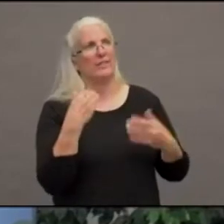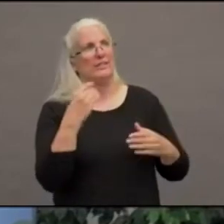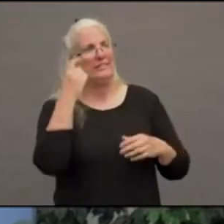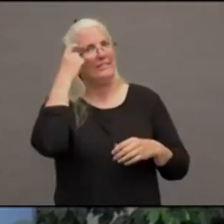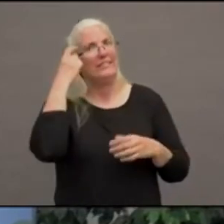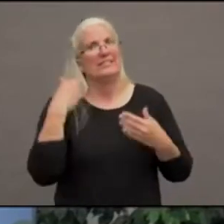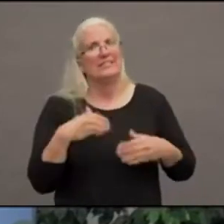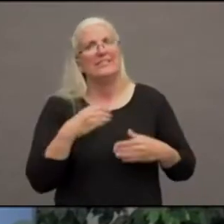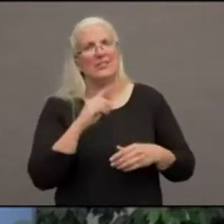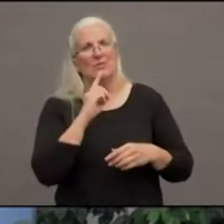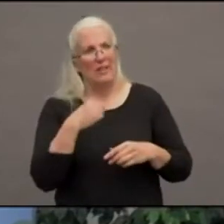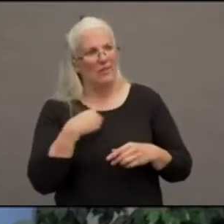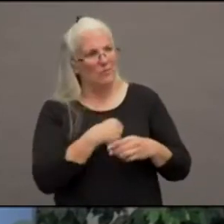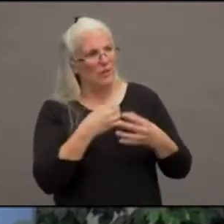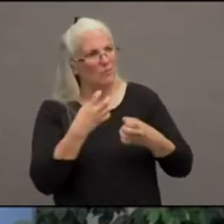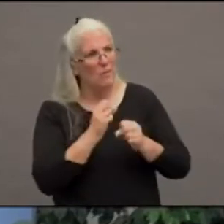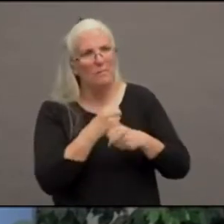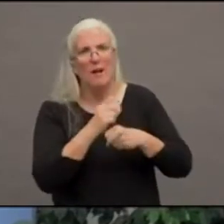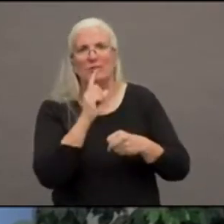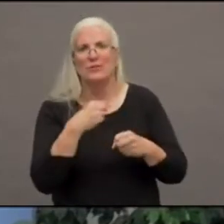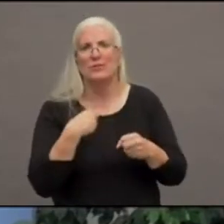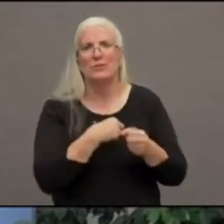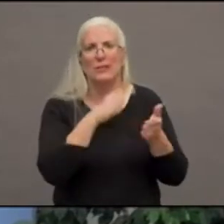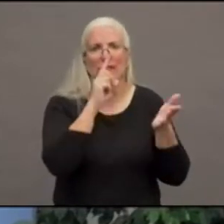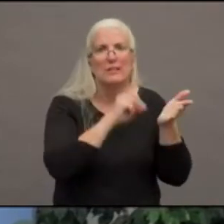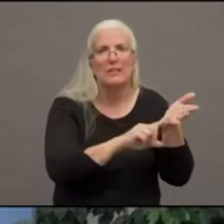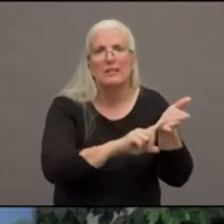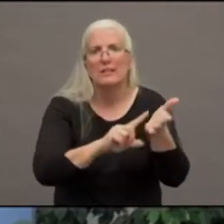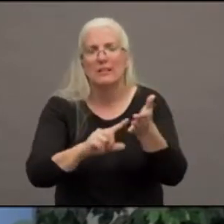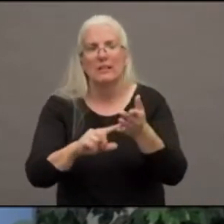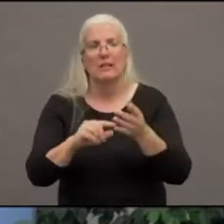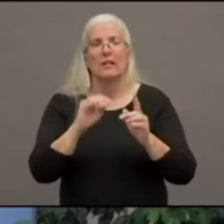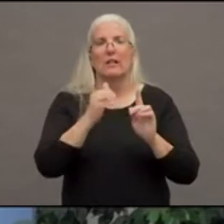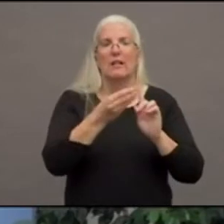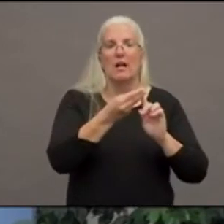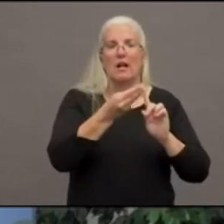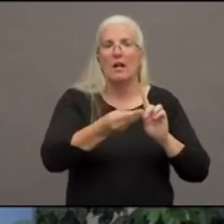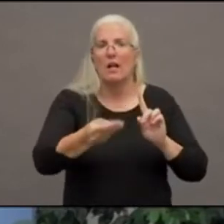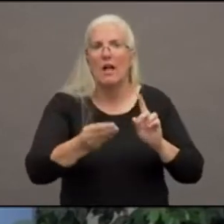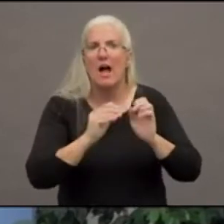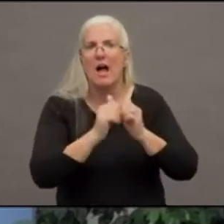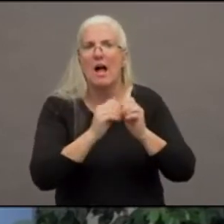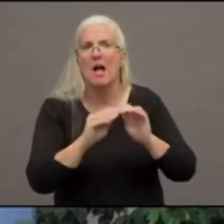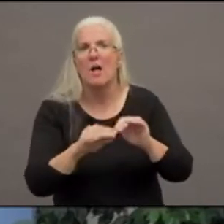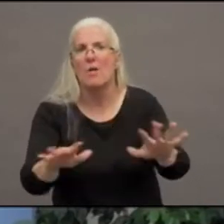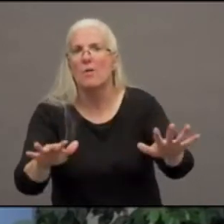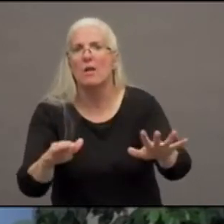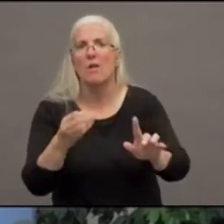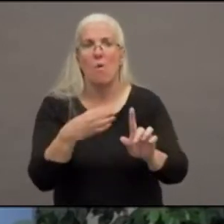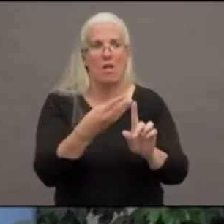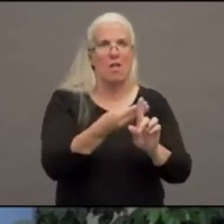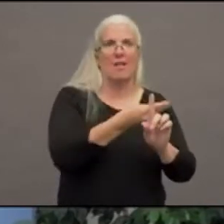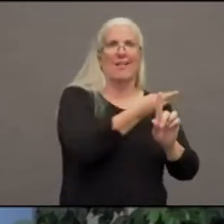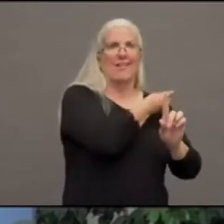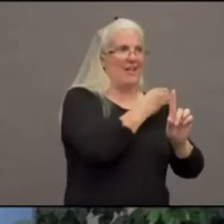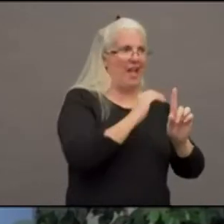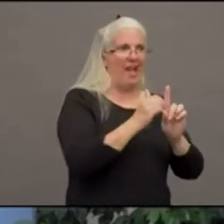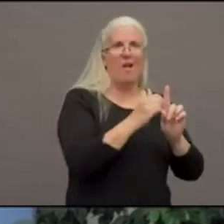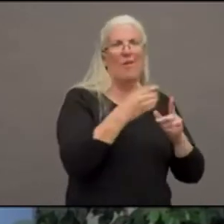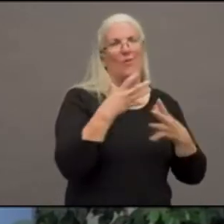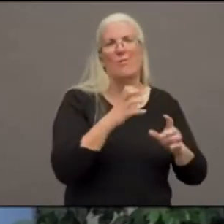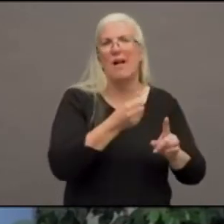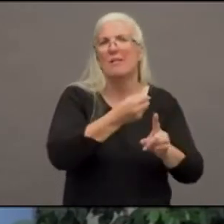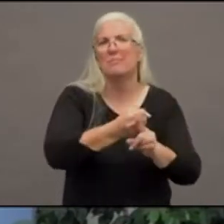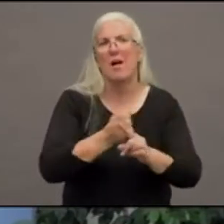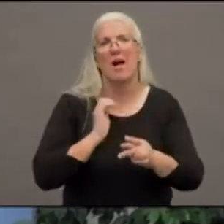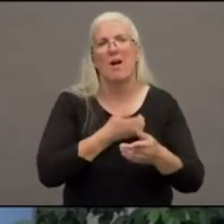Yes. that is ready to follow and trace the contacts of people that are infected. But unless we are notified of that, we're not going to